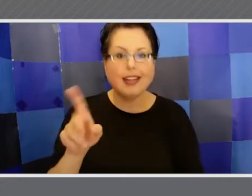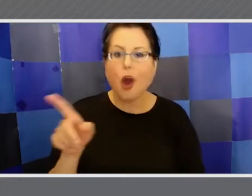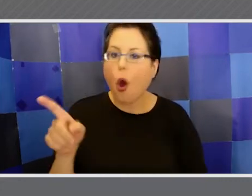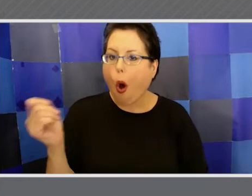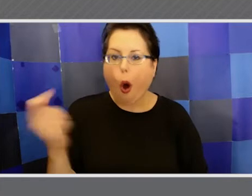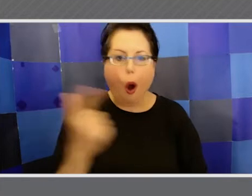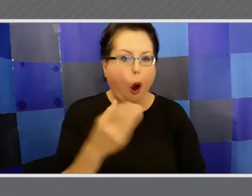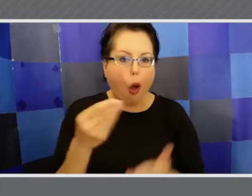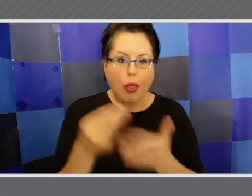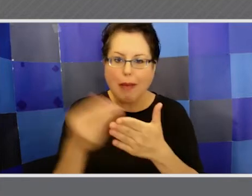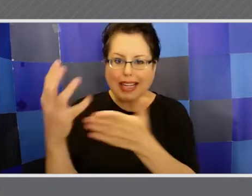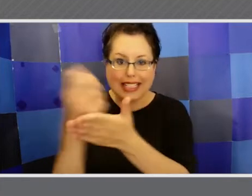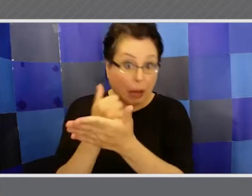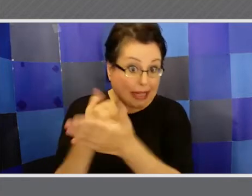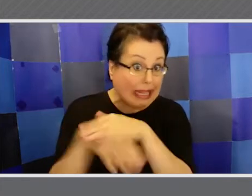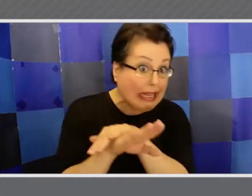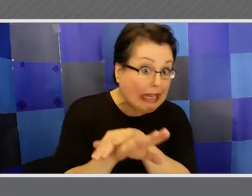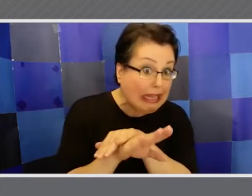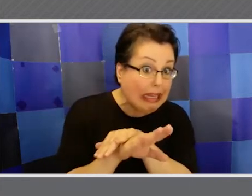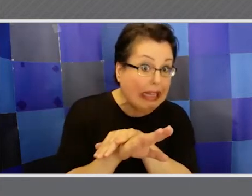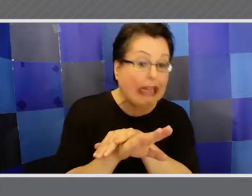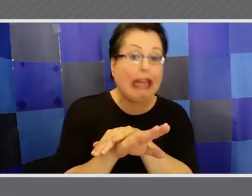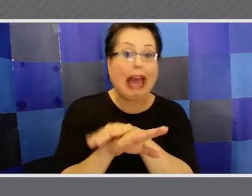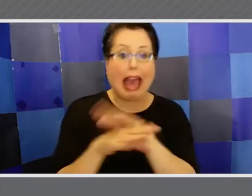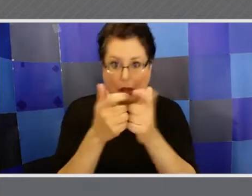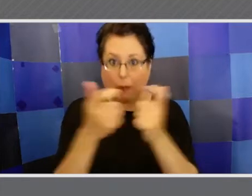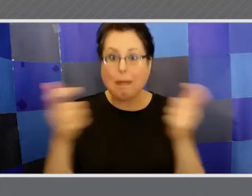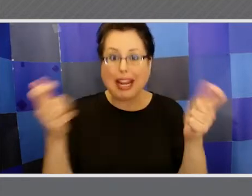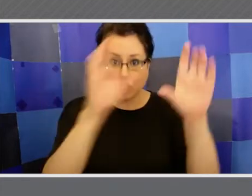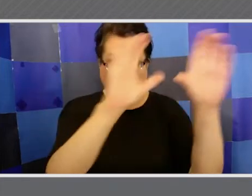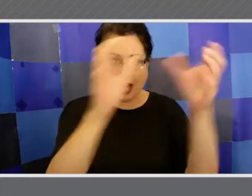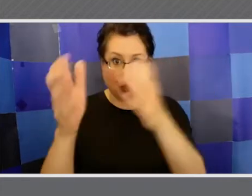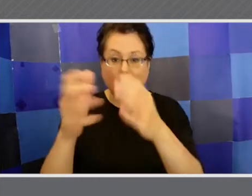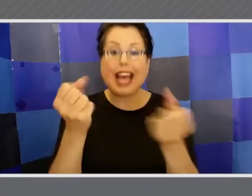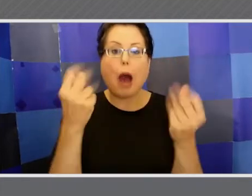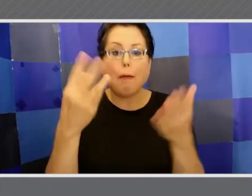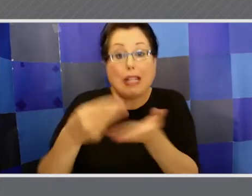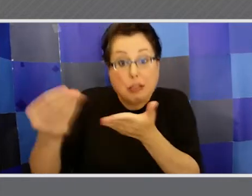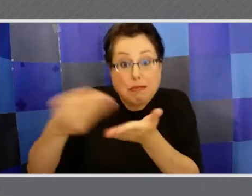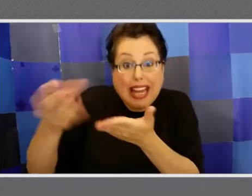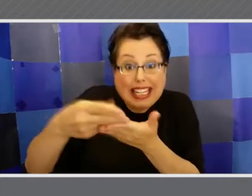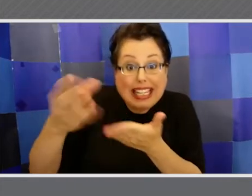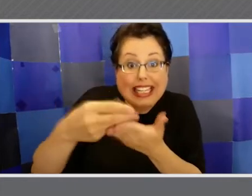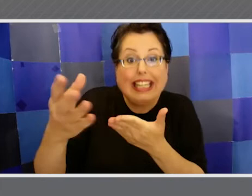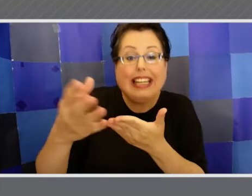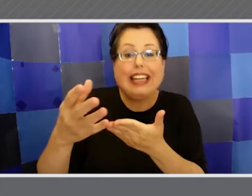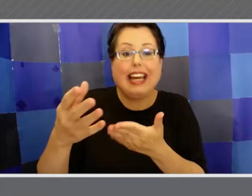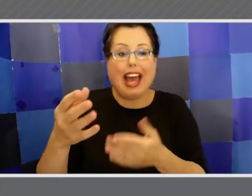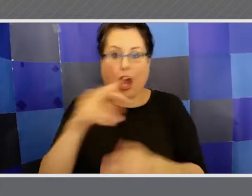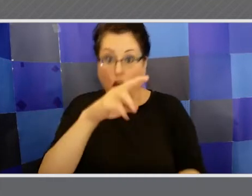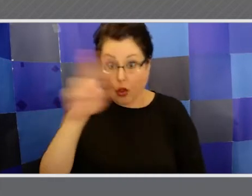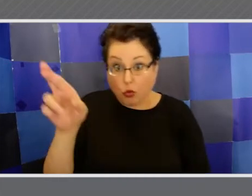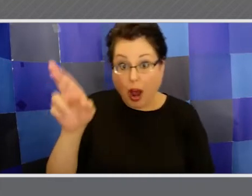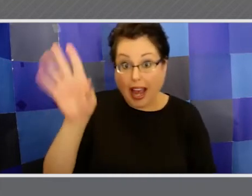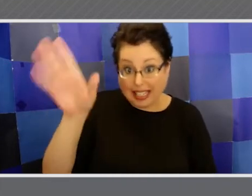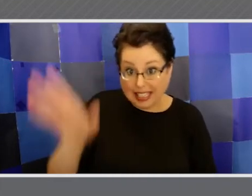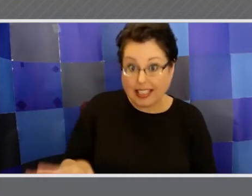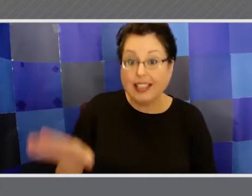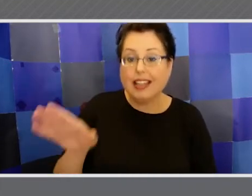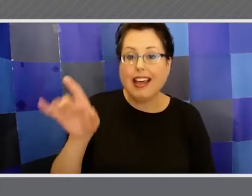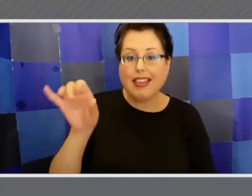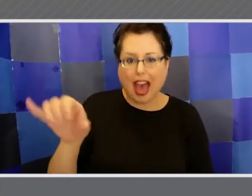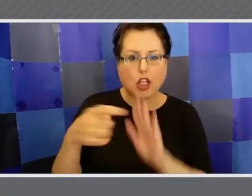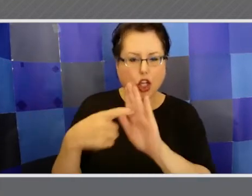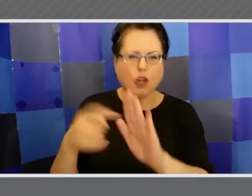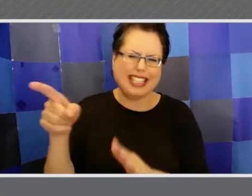coming in their major categories, the expenditures going out in their major categories, and then on the right-hand side of the screen, in the